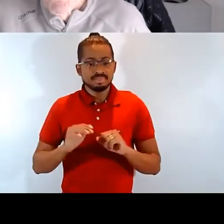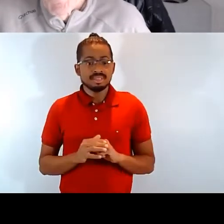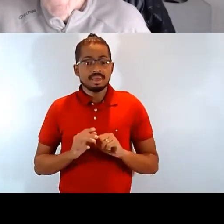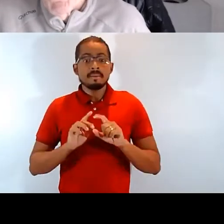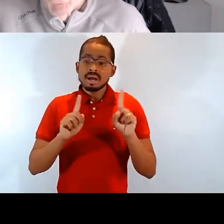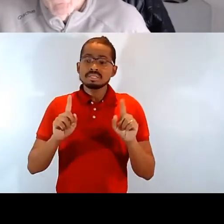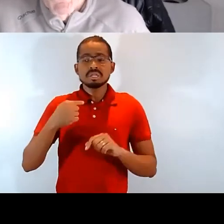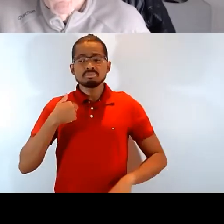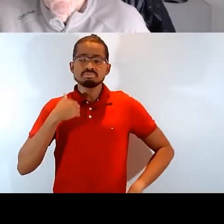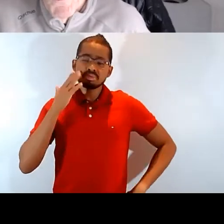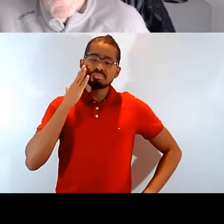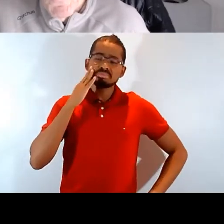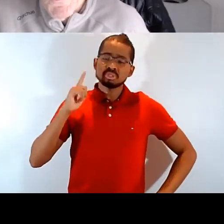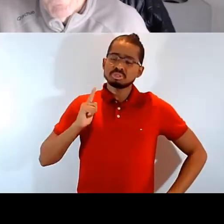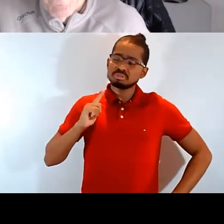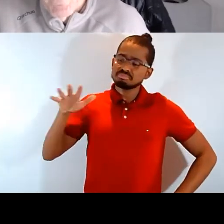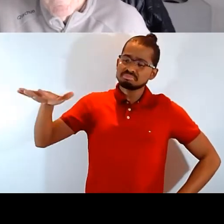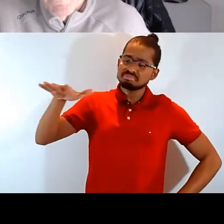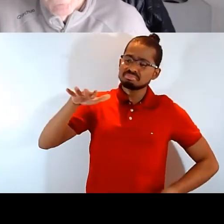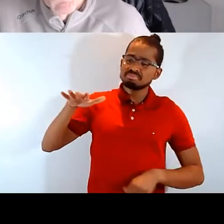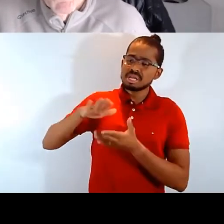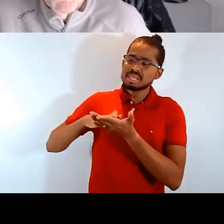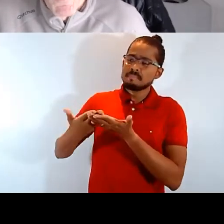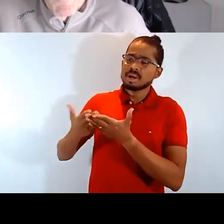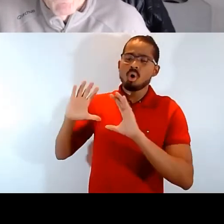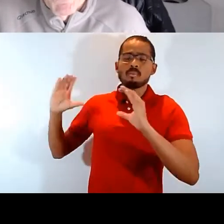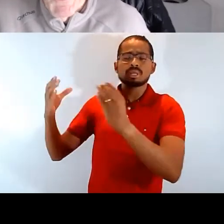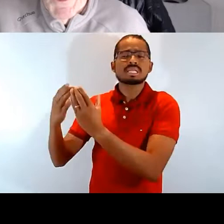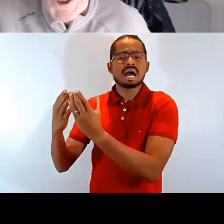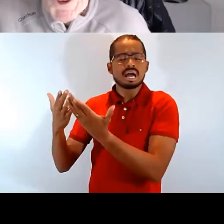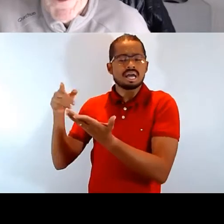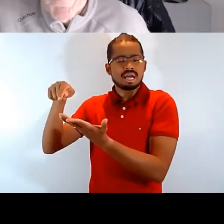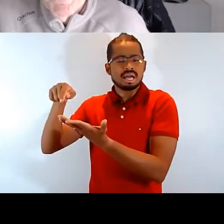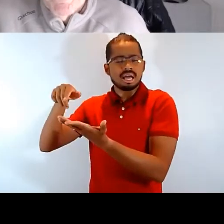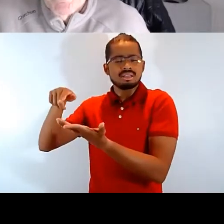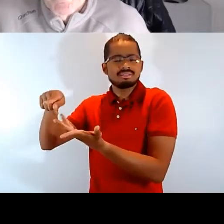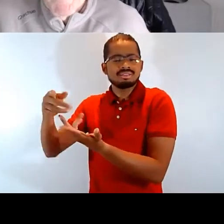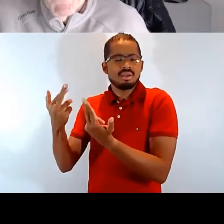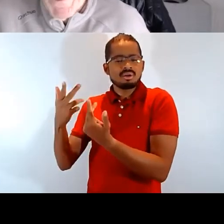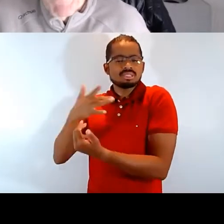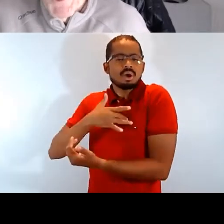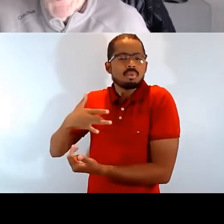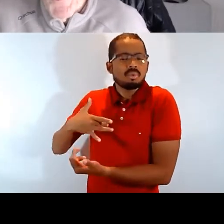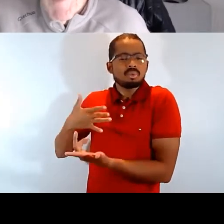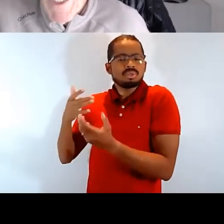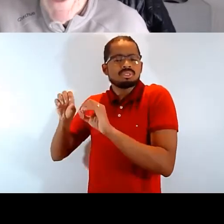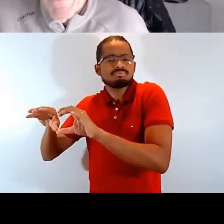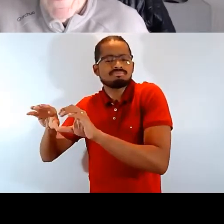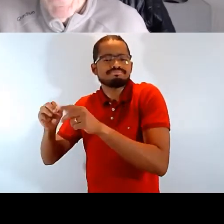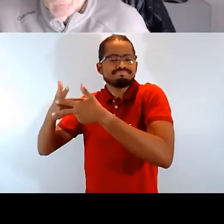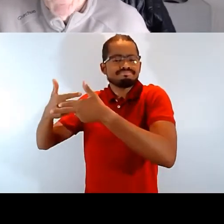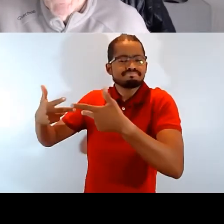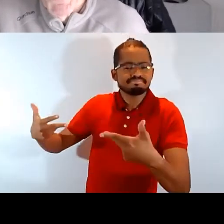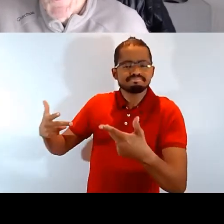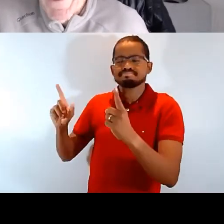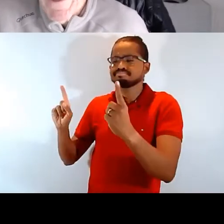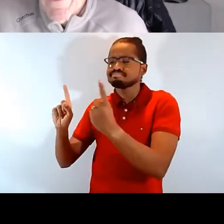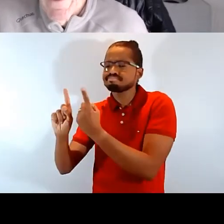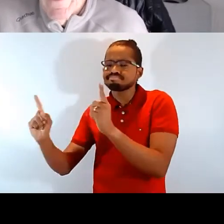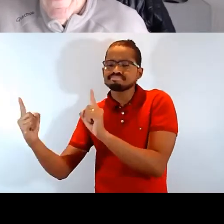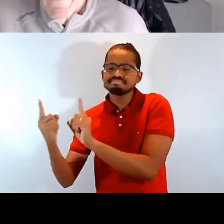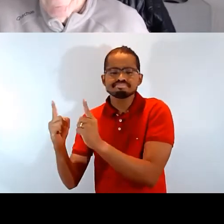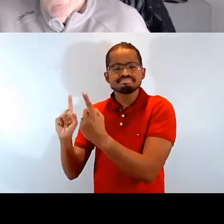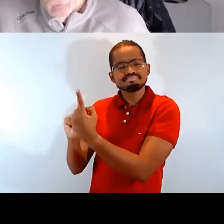thought these were different worlds in terms of cognition, what happens in the mind, in terms of